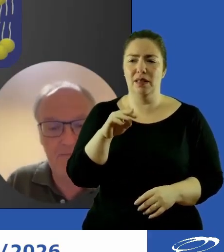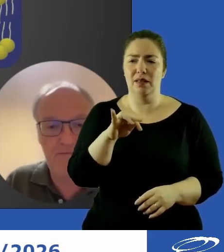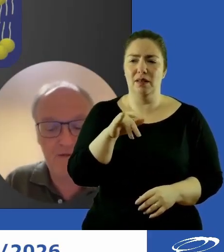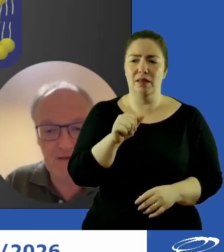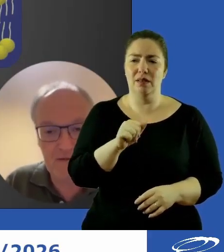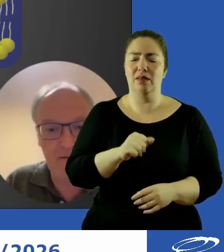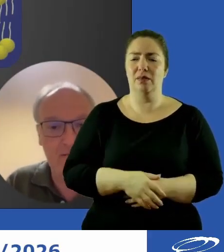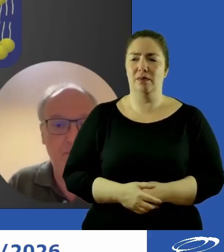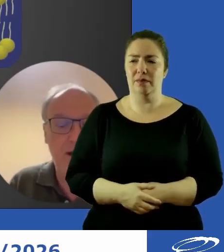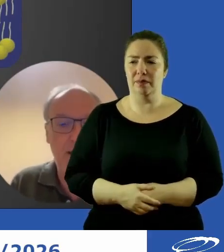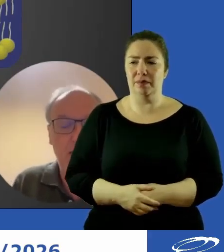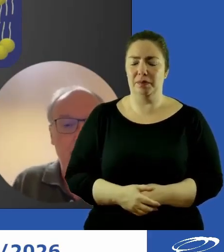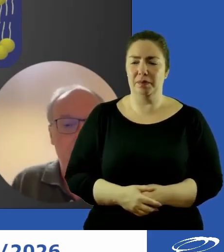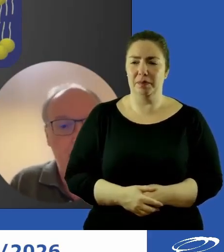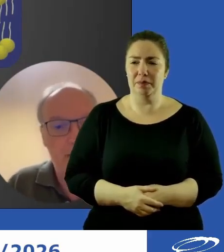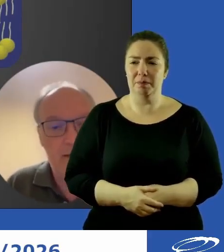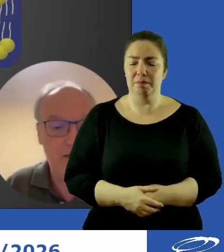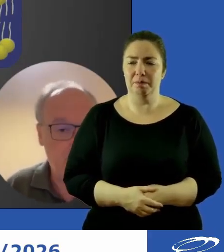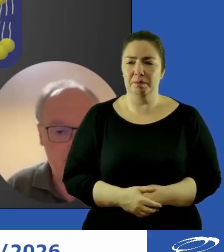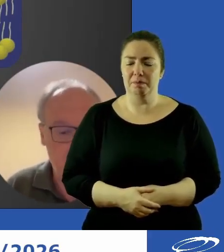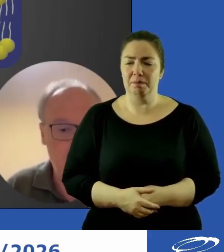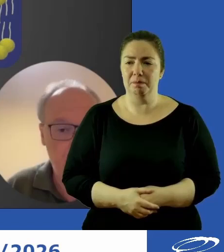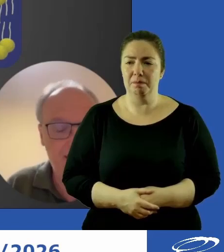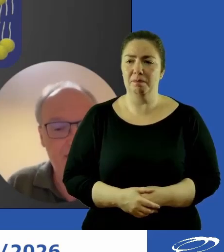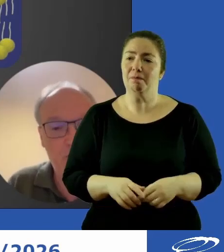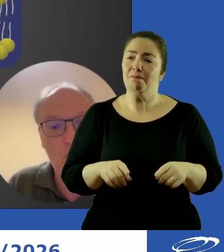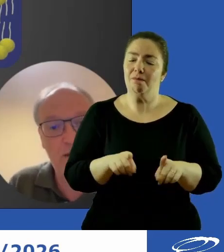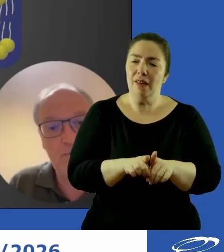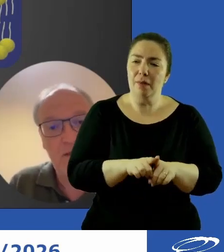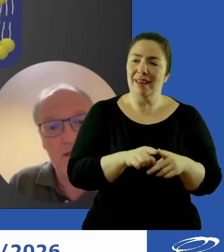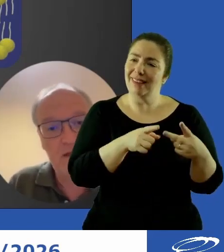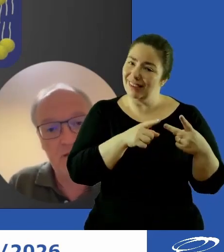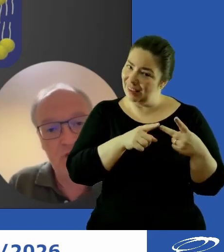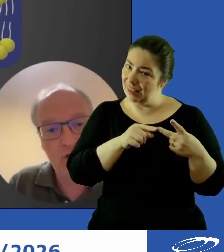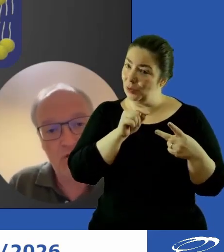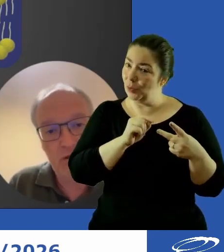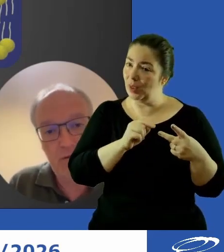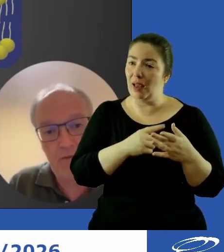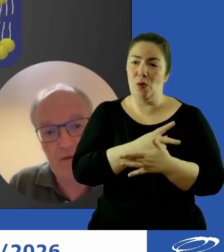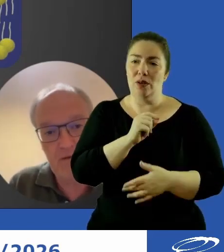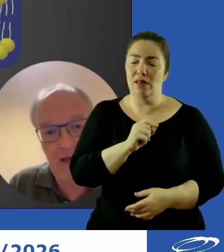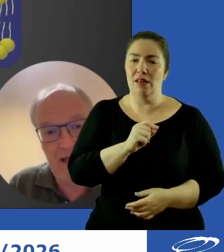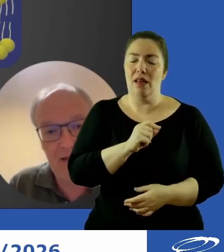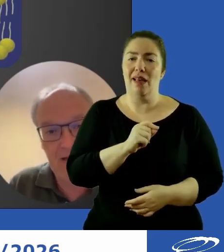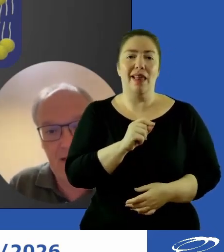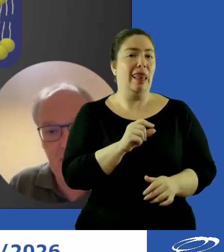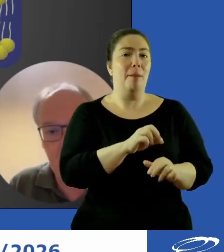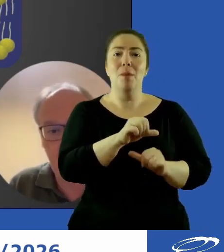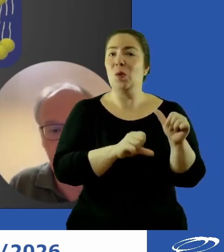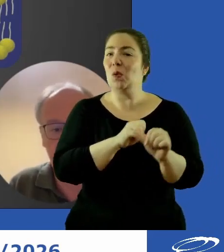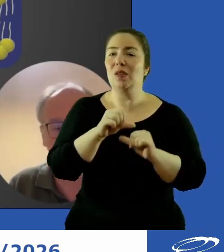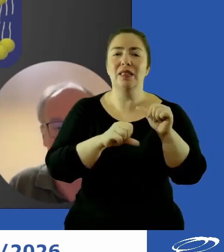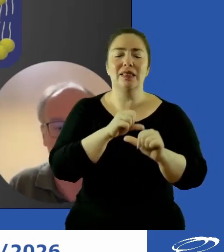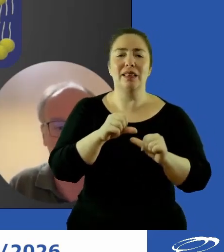of resistance by in this case, for example, enterococci, is changing this dealanine here by